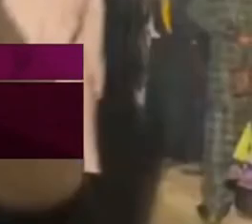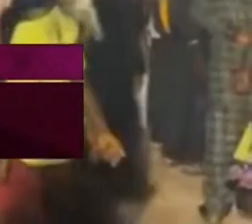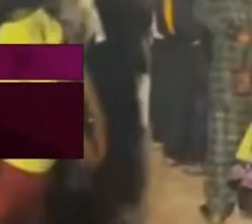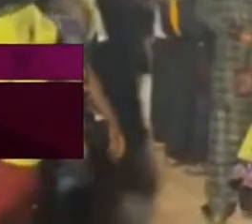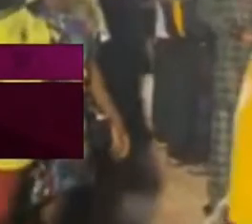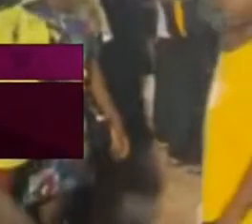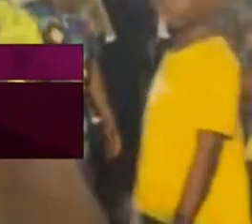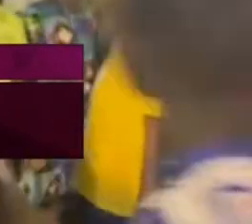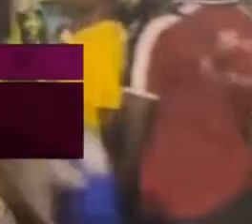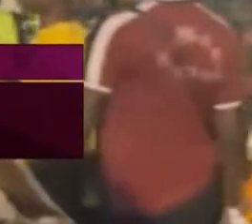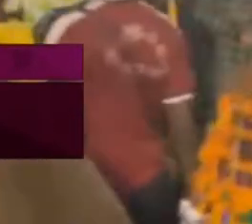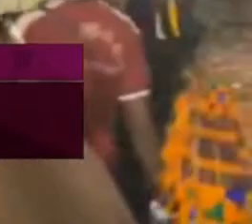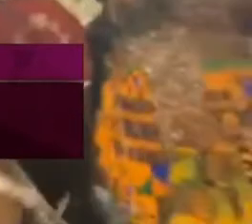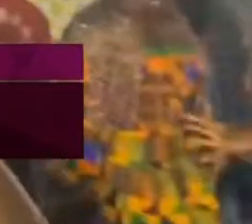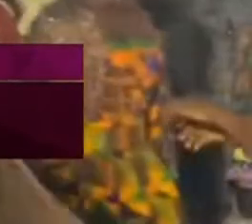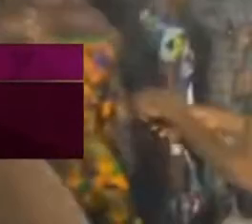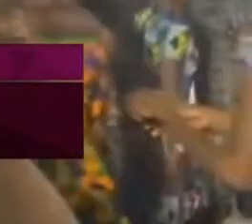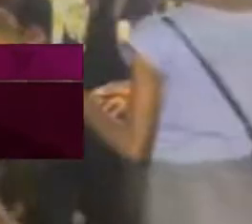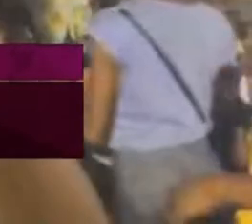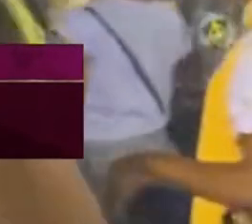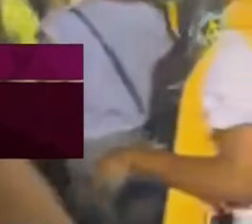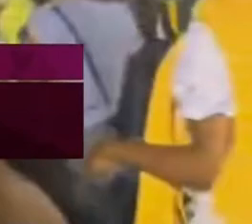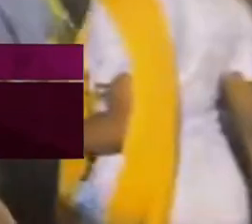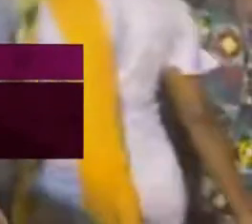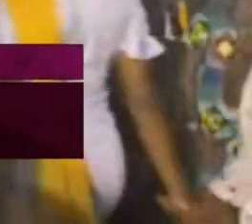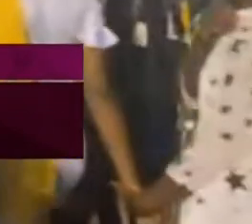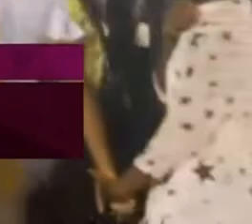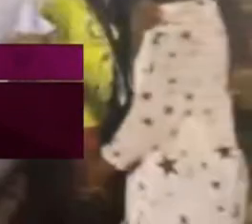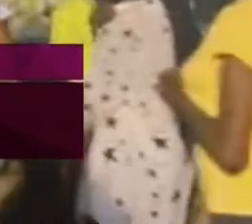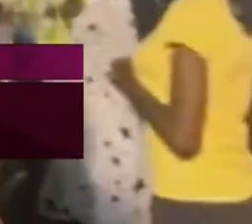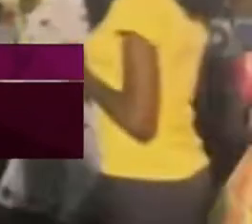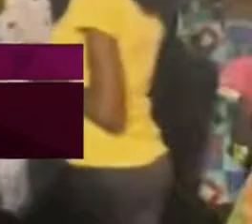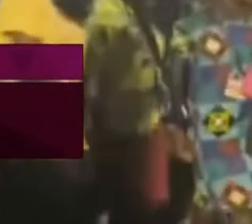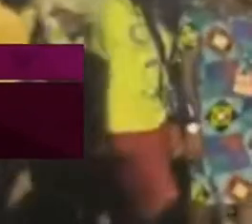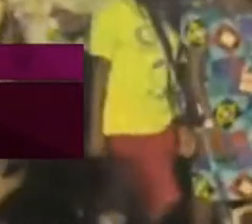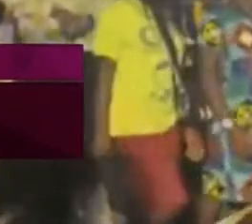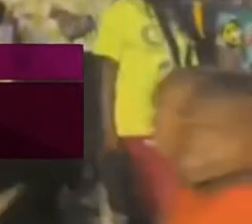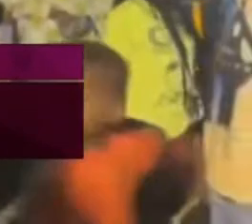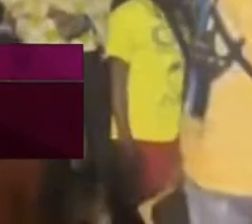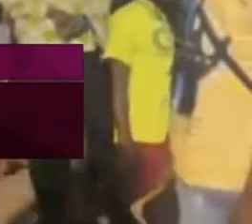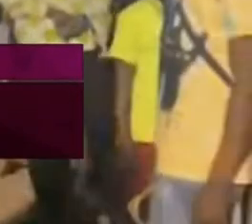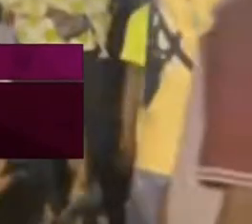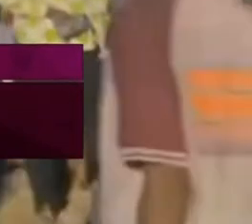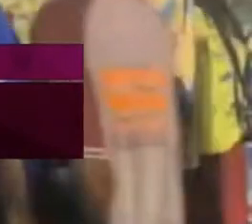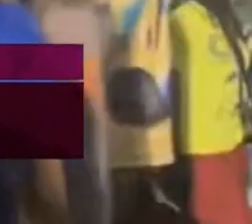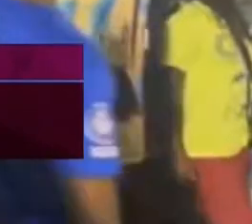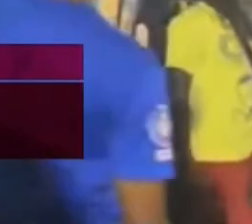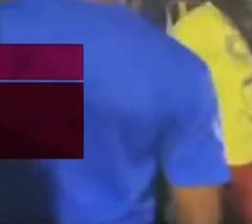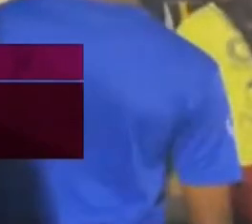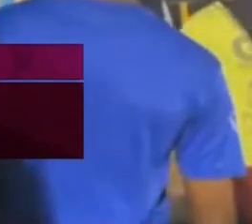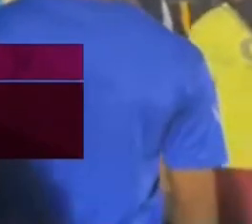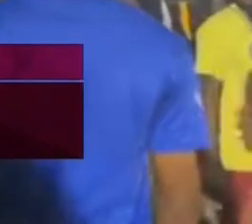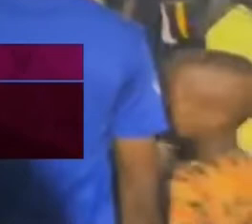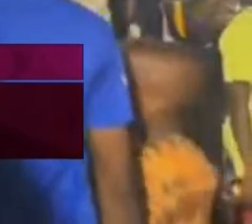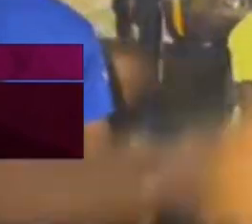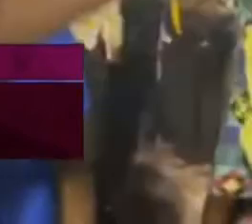below on your Facebook, on Instagram, on Twitter, on YouTube, and share your miracle. I am going to get mine today. How about you? I'm sure you're going to